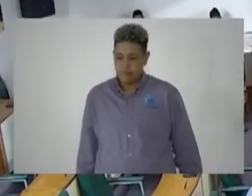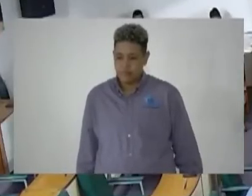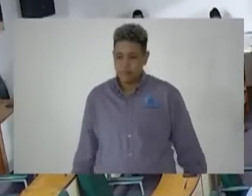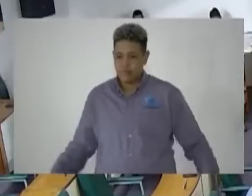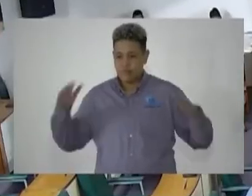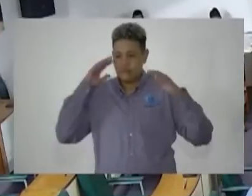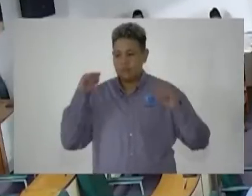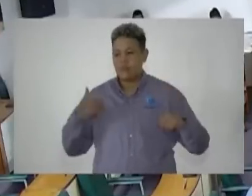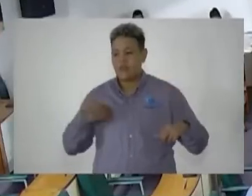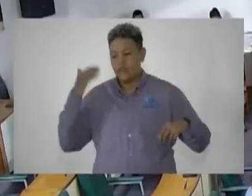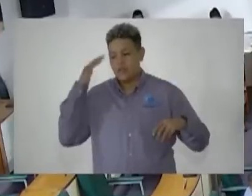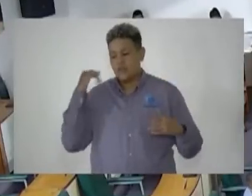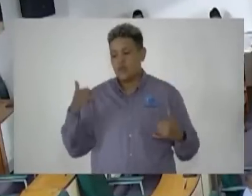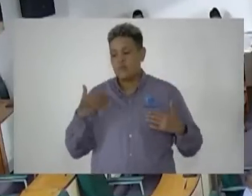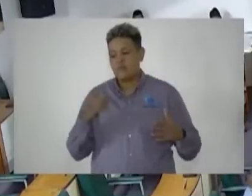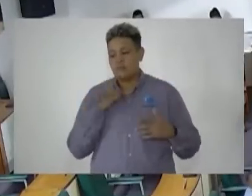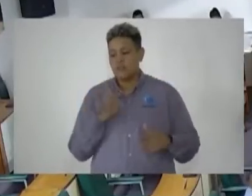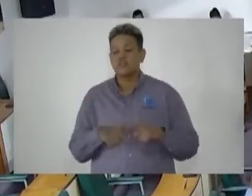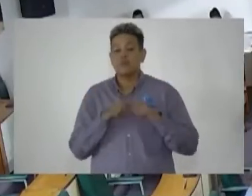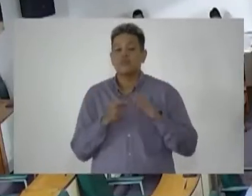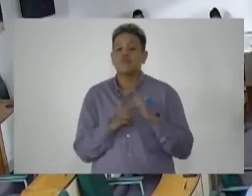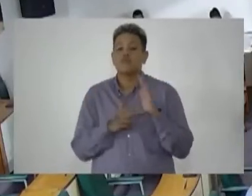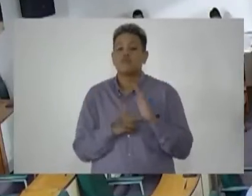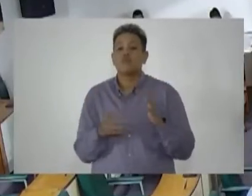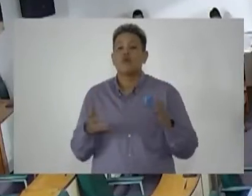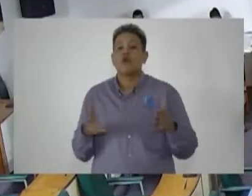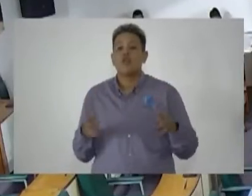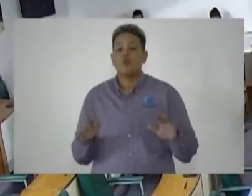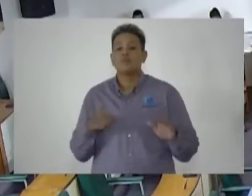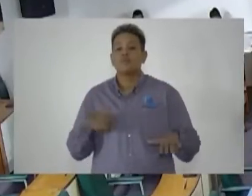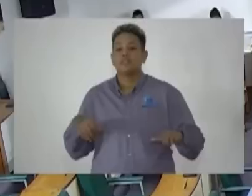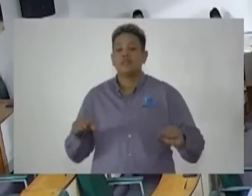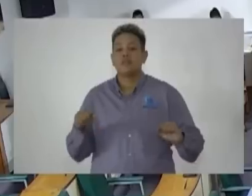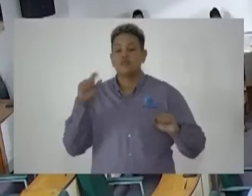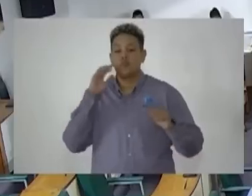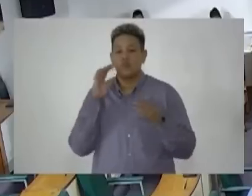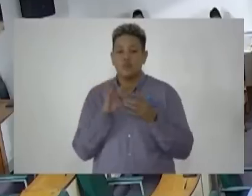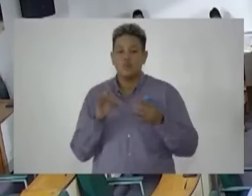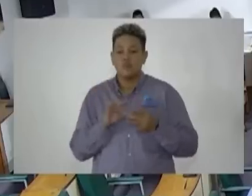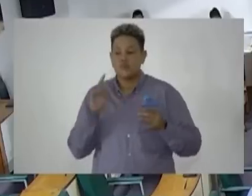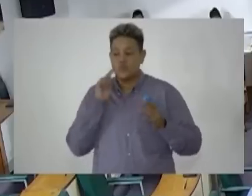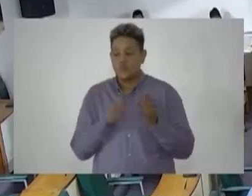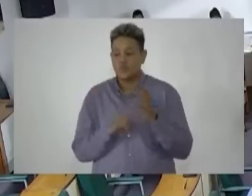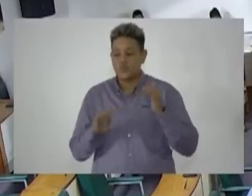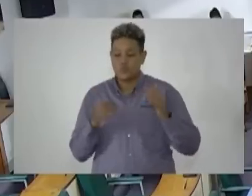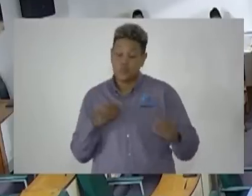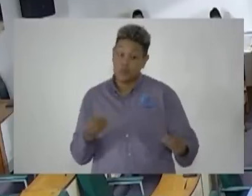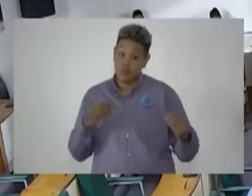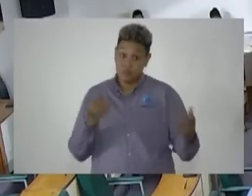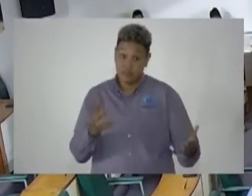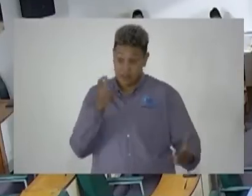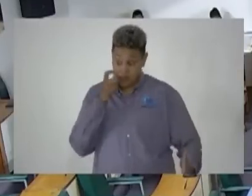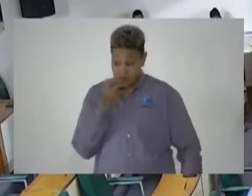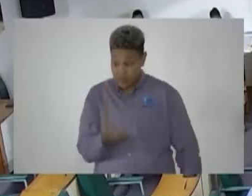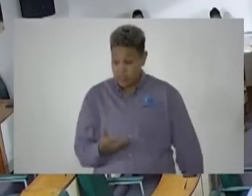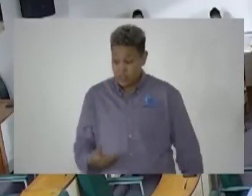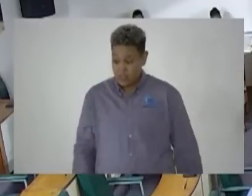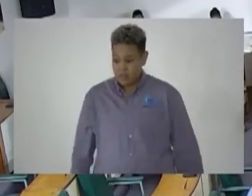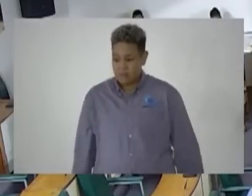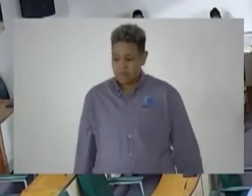Mr. President, I now move for the suspension of the standing orders to enable me to take the motion, notice of which I gave earlier.